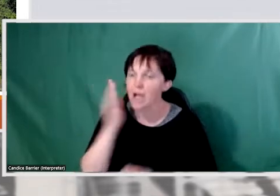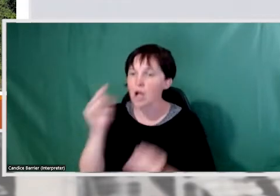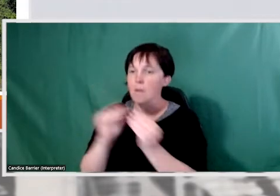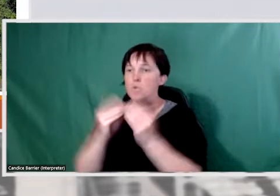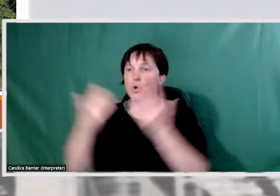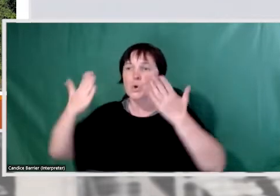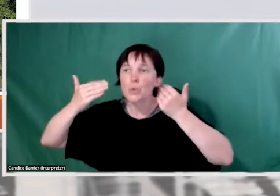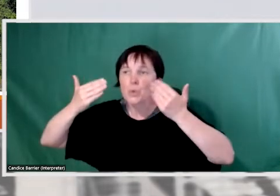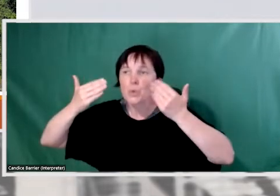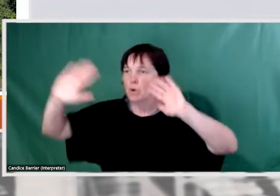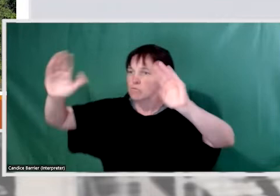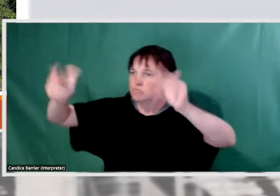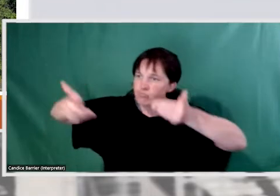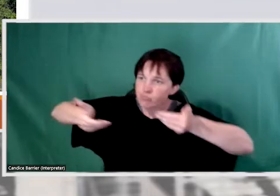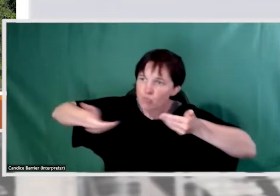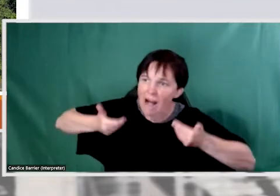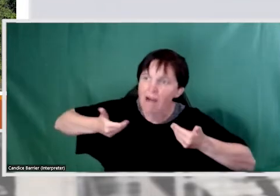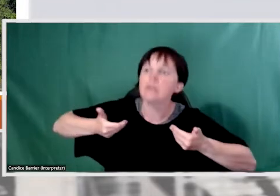inviting.